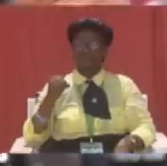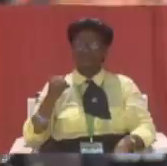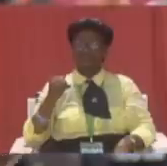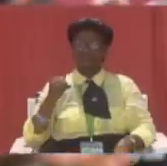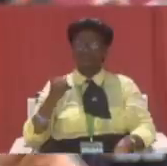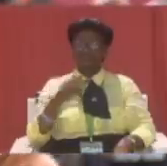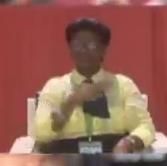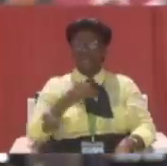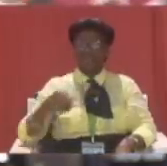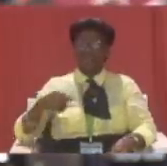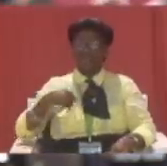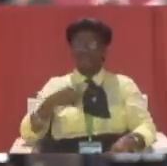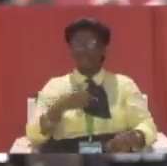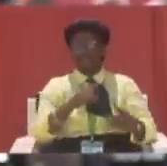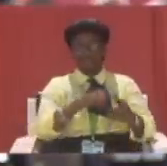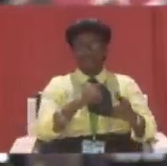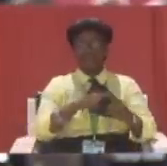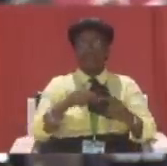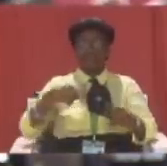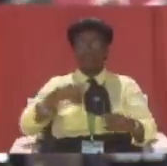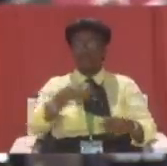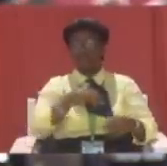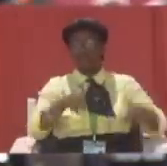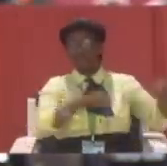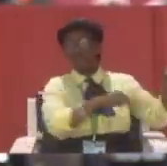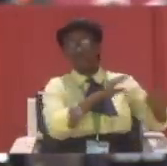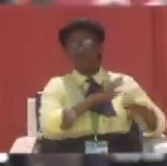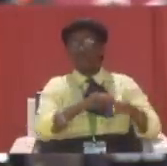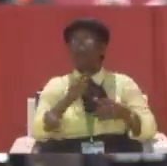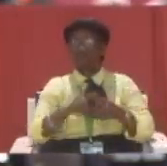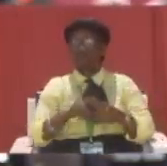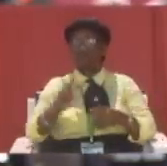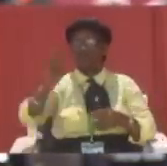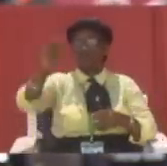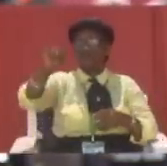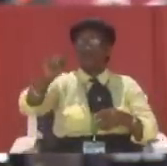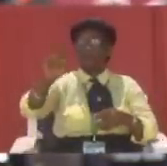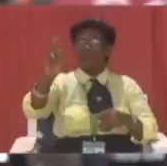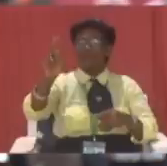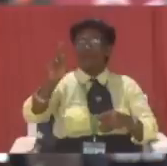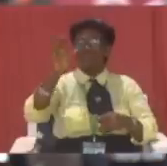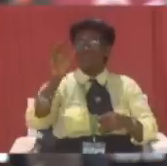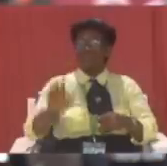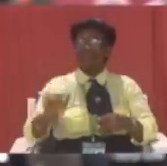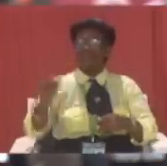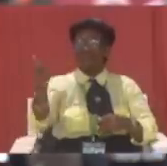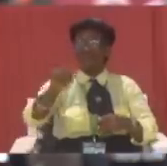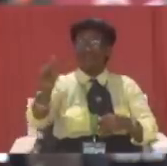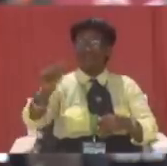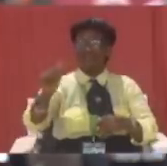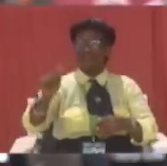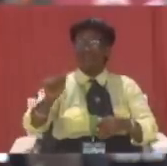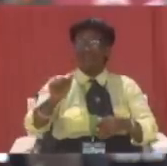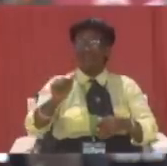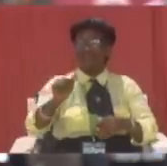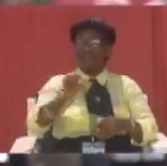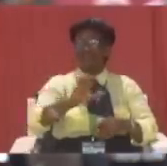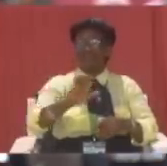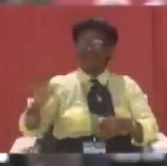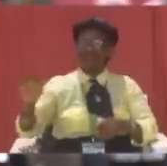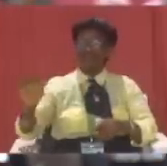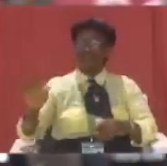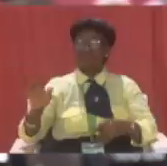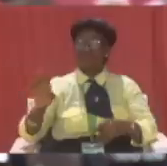And then we move on to Mark chapter 10, verse 46 to 52. Mark 10,